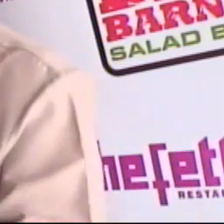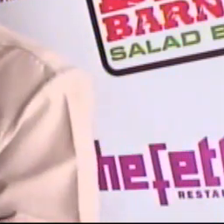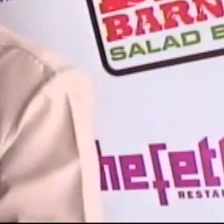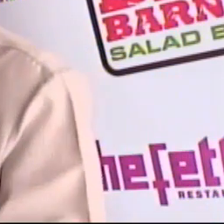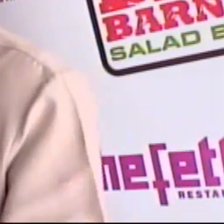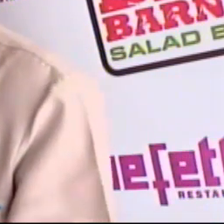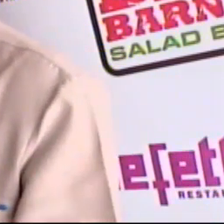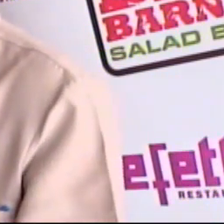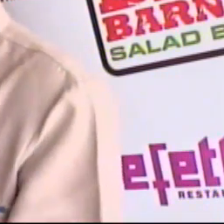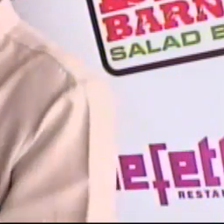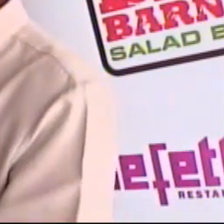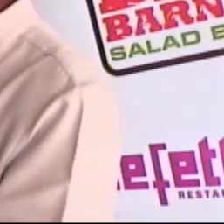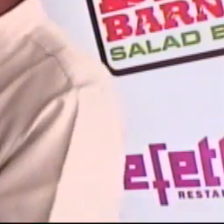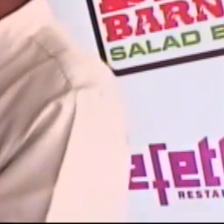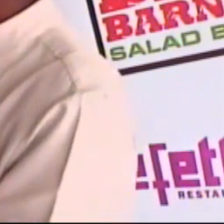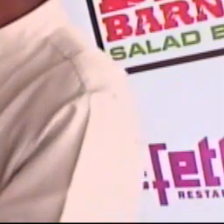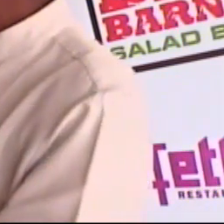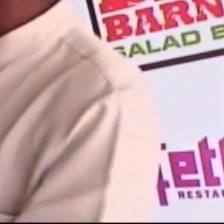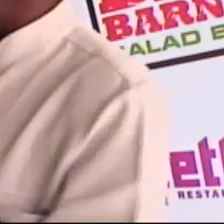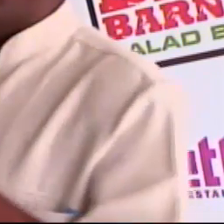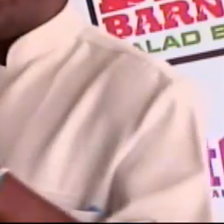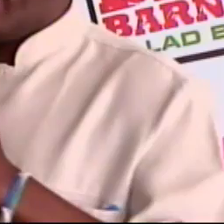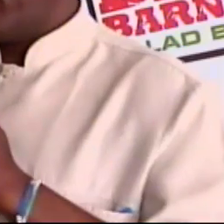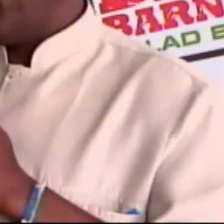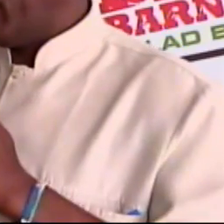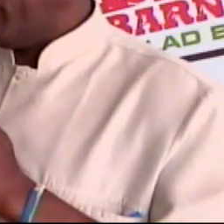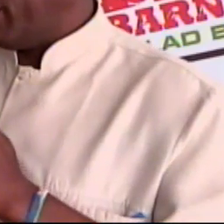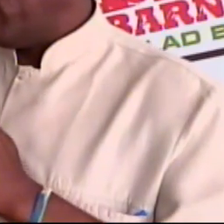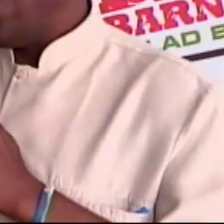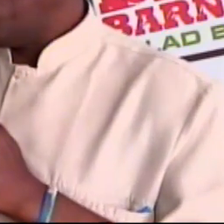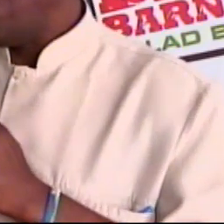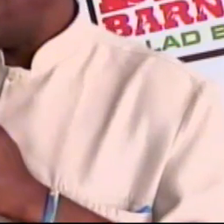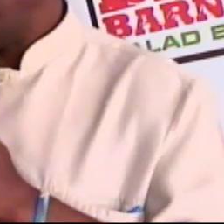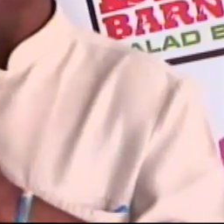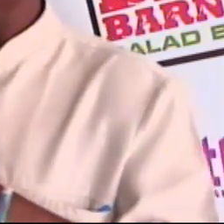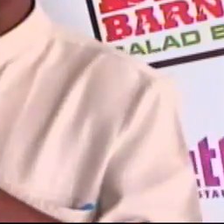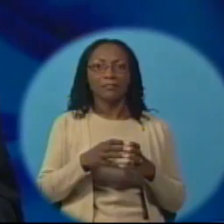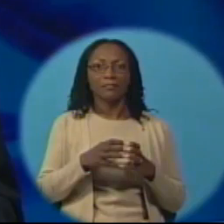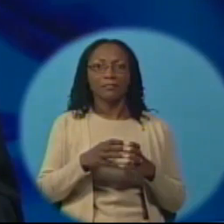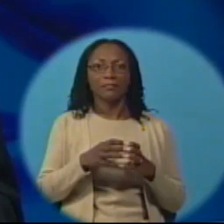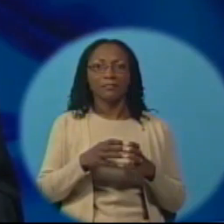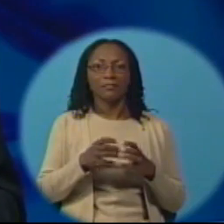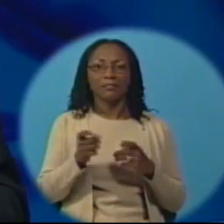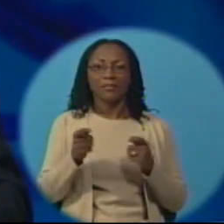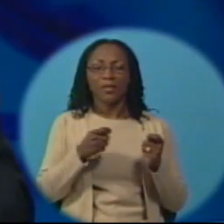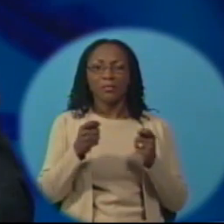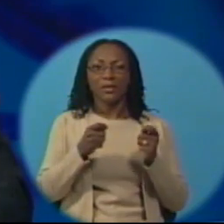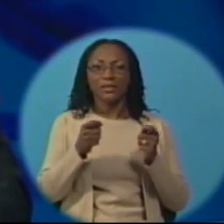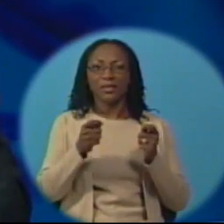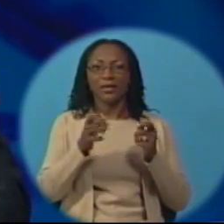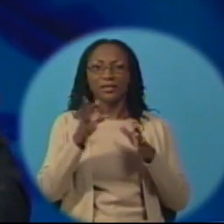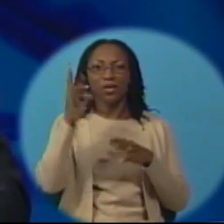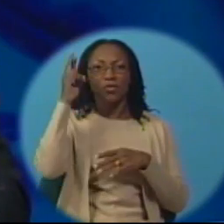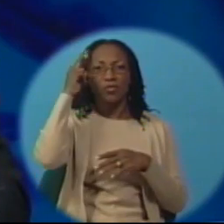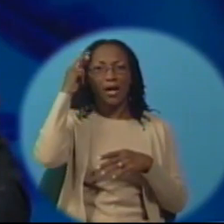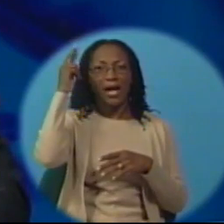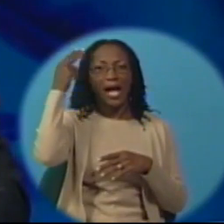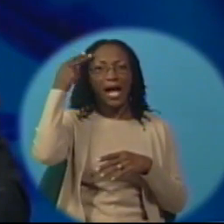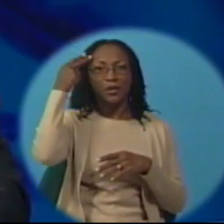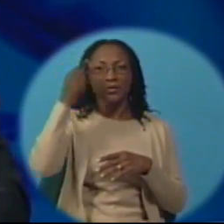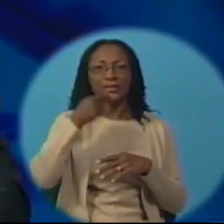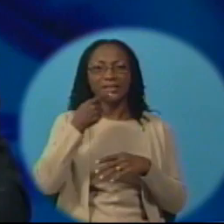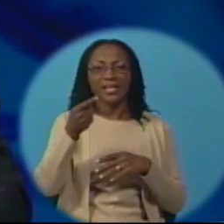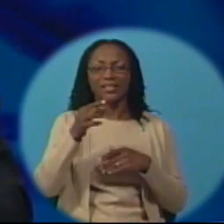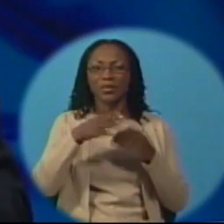write, you can change it and I think you can even send the lesson by email to the students. Managing Director Ryan Halout said